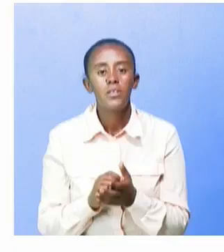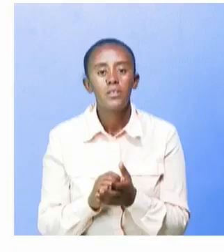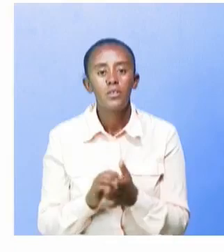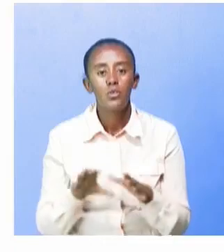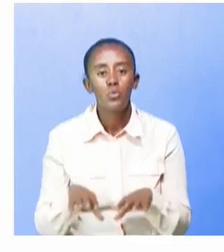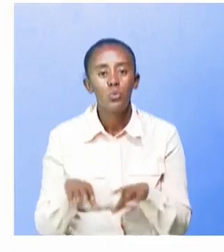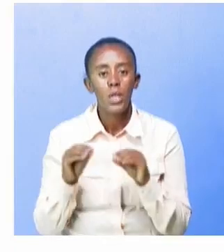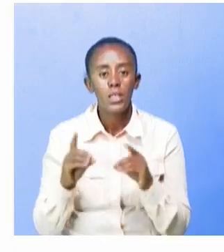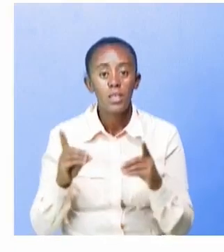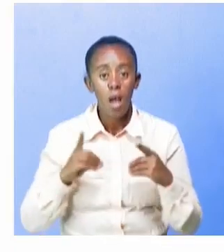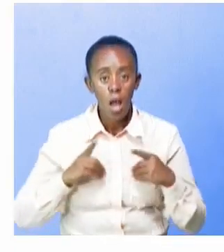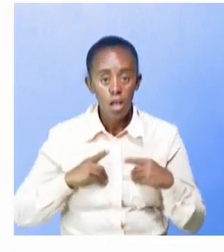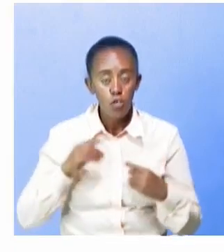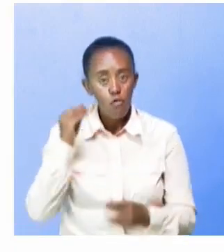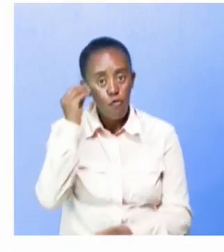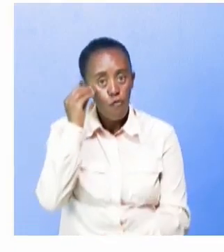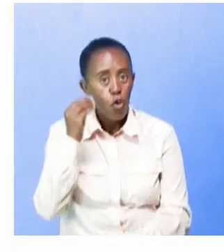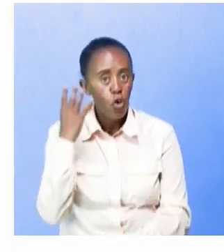forgotten